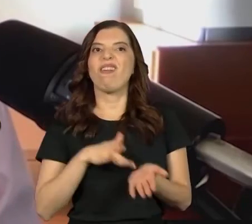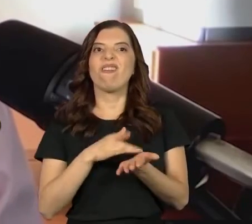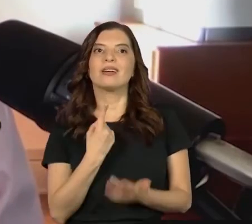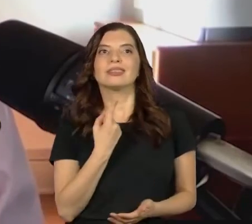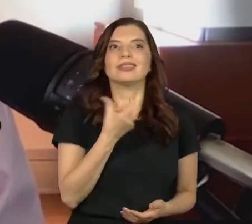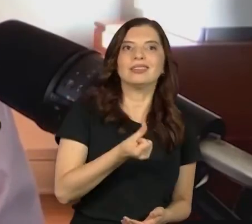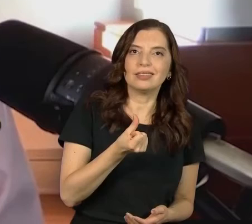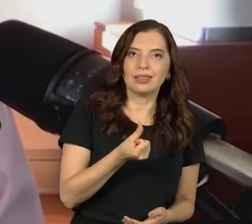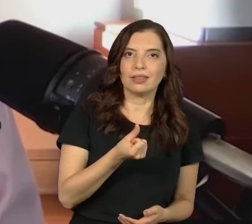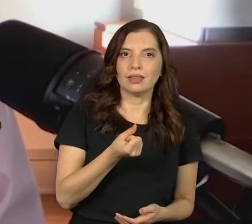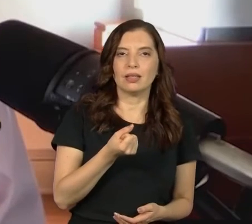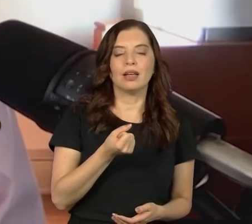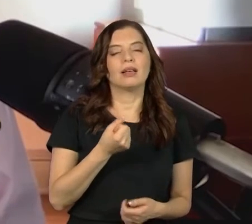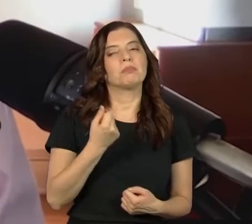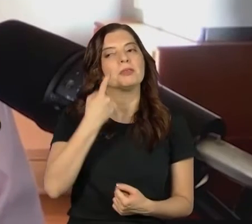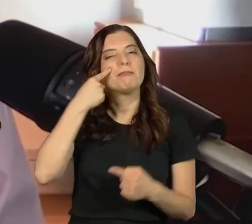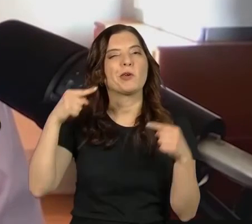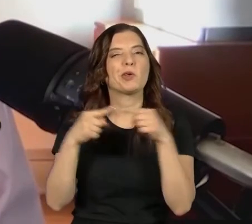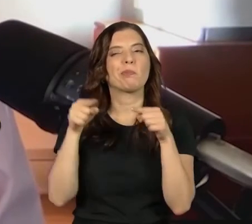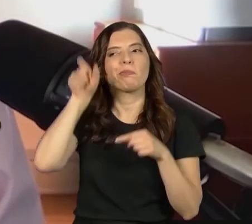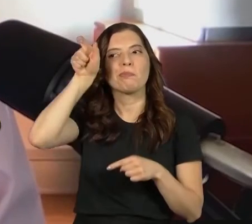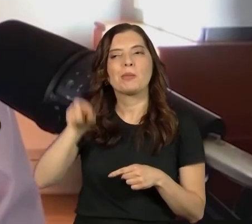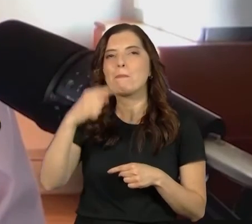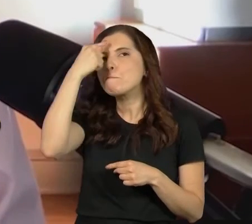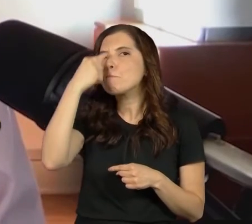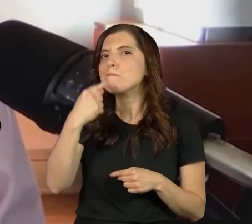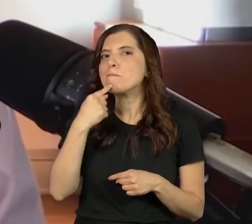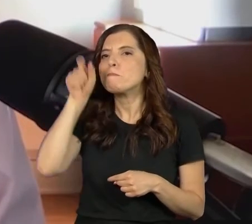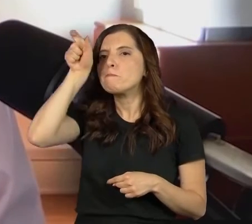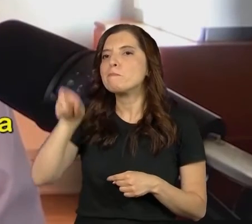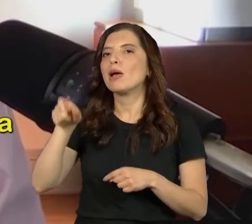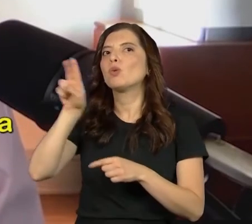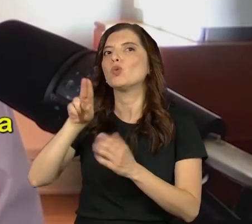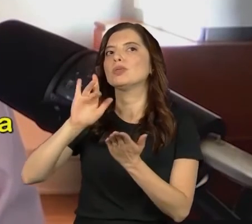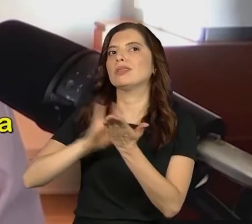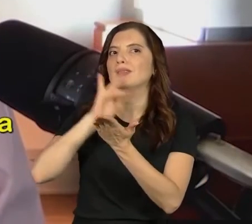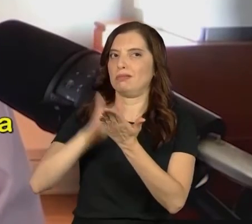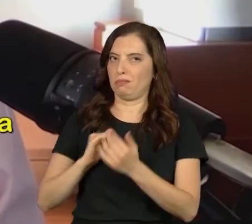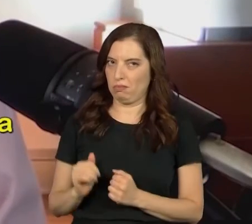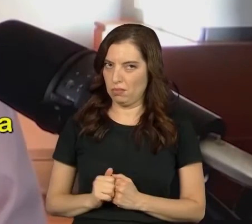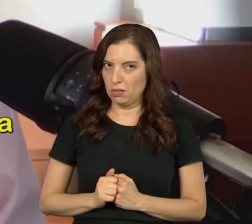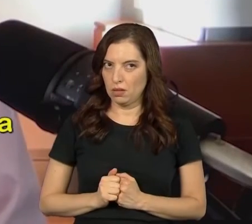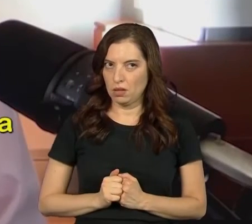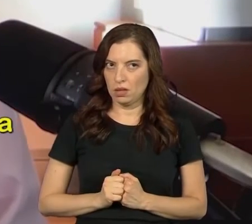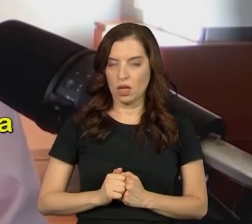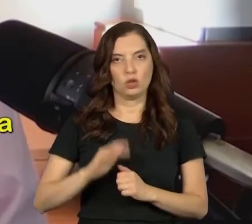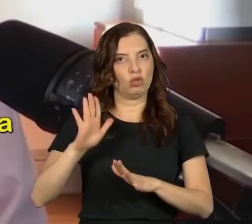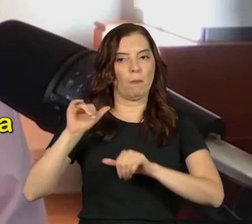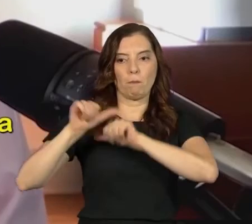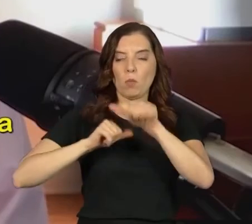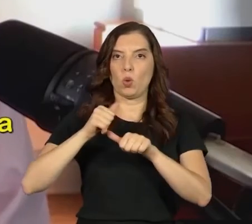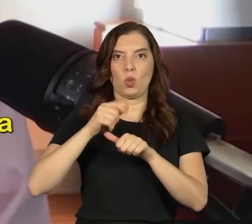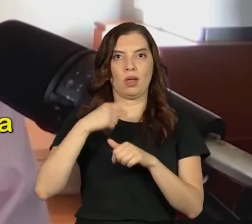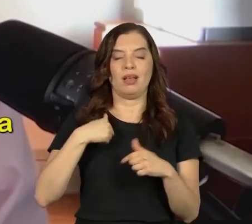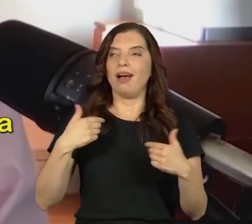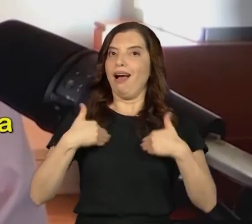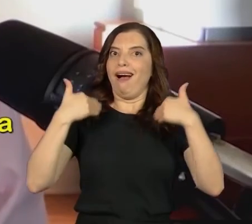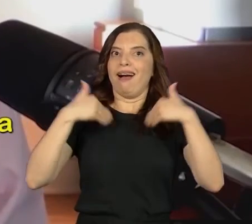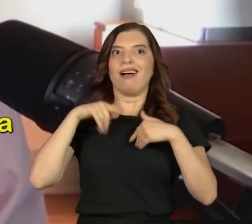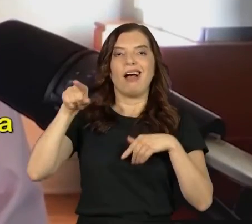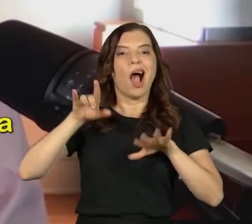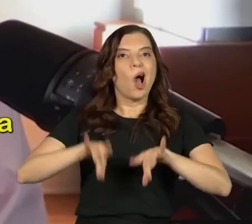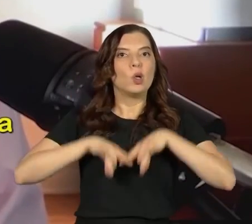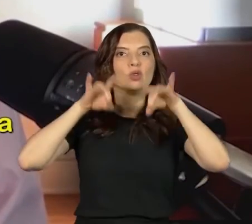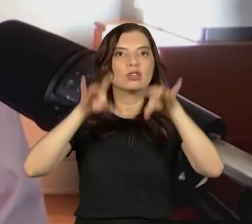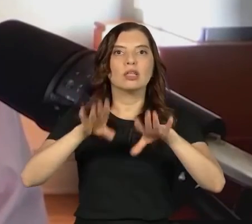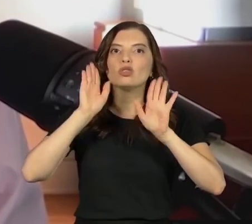the big thing we need is age verification with and enforcement. That would be a global game changer, and I'm very excited that Australia looks